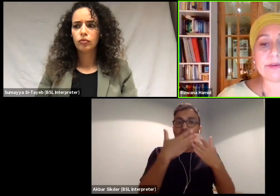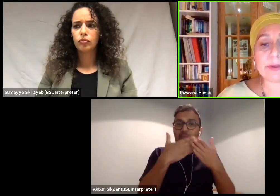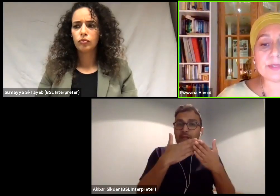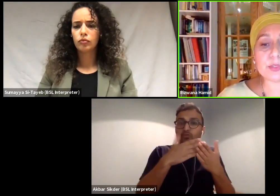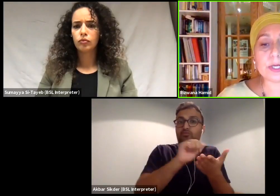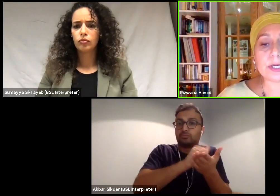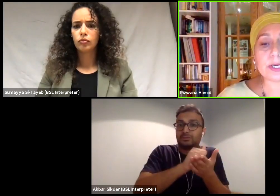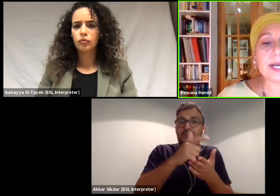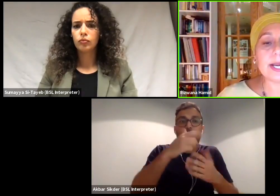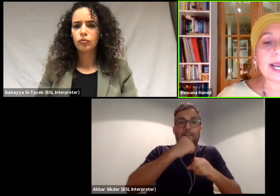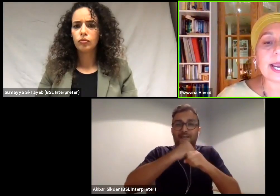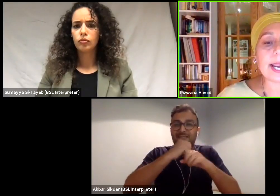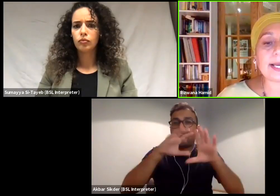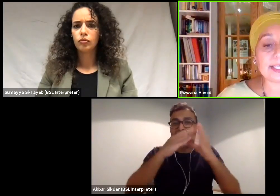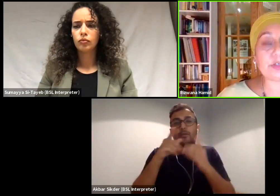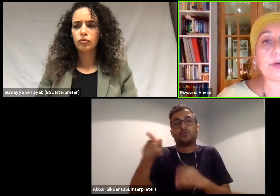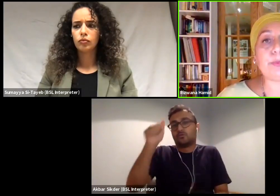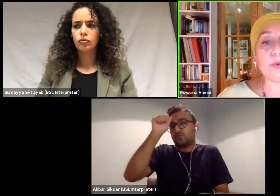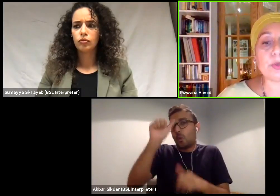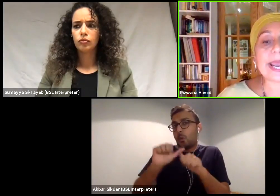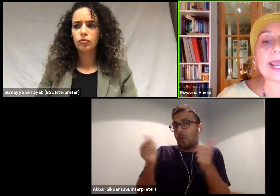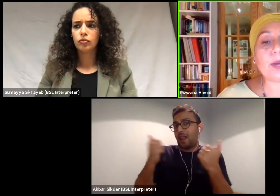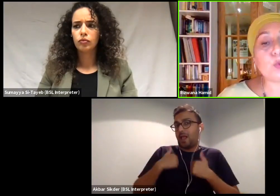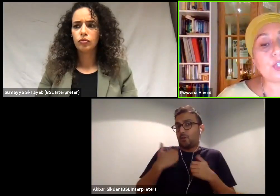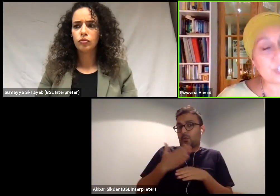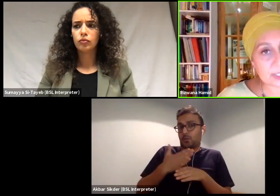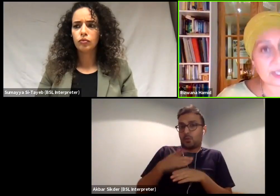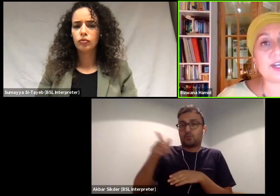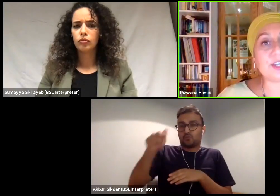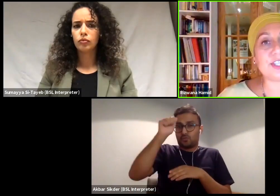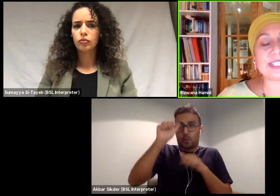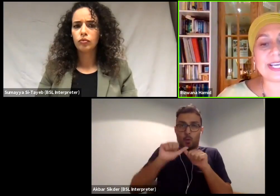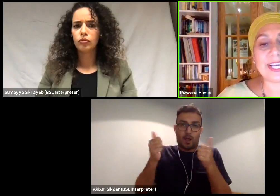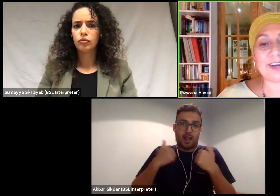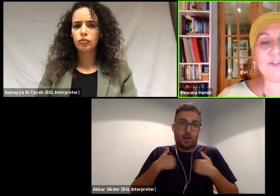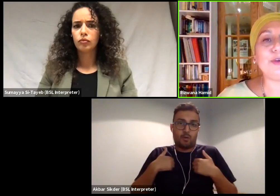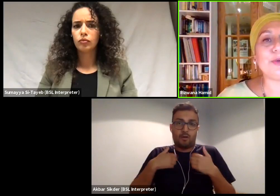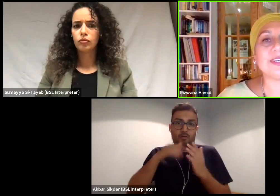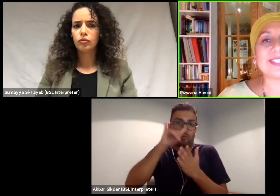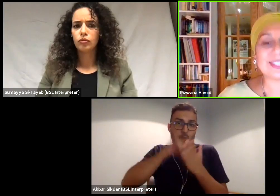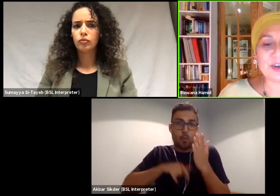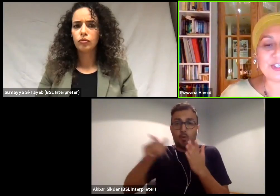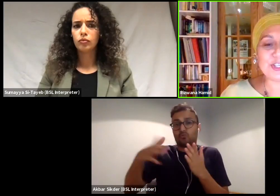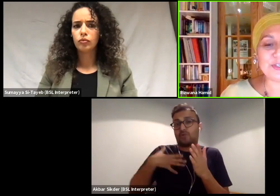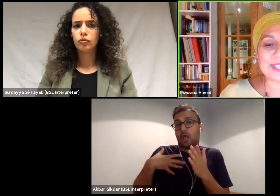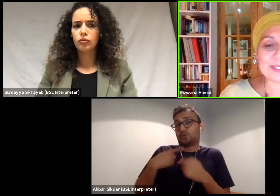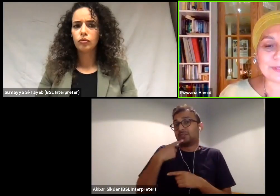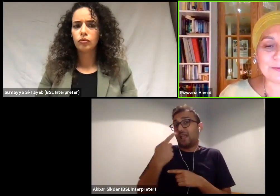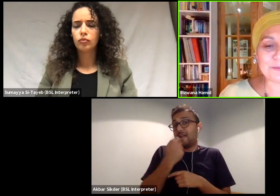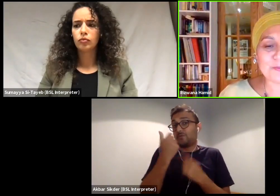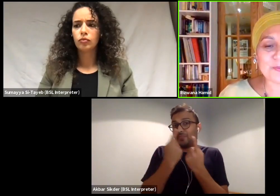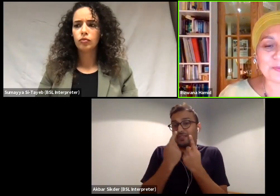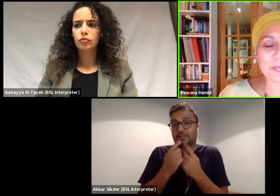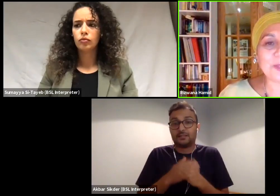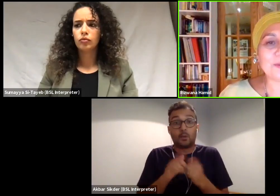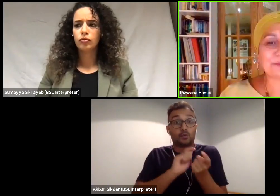with CFMM's work and this report, and would just like to say a few words. Over to you,